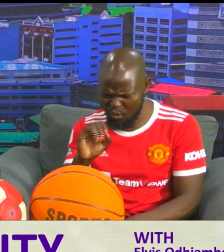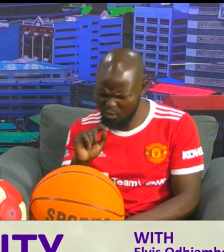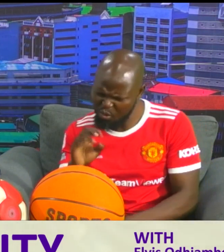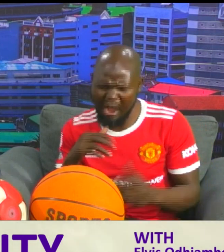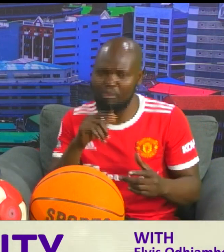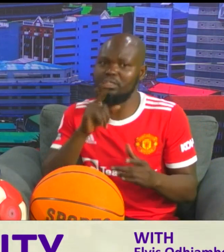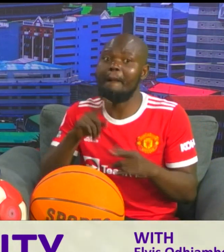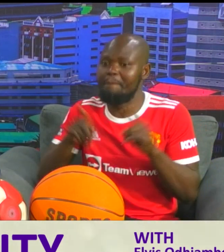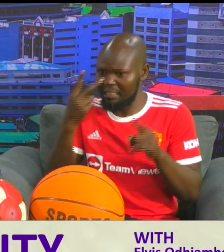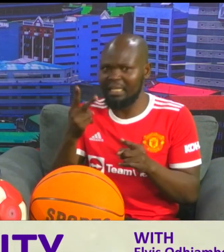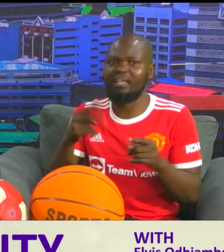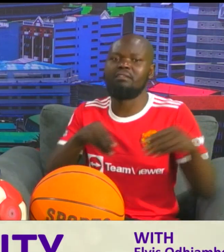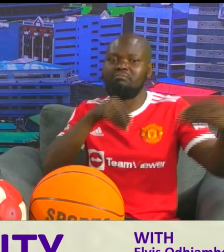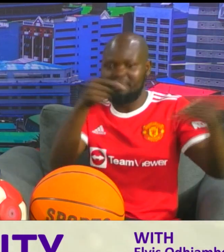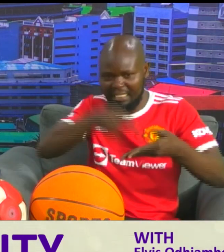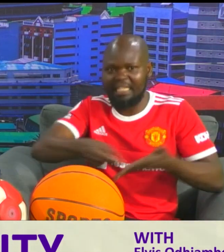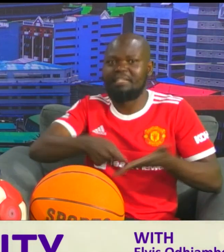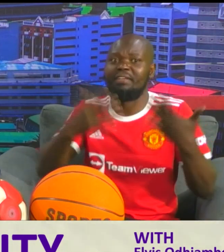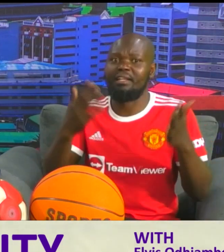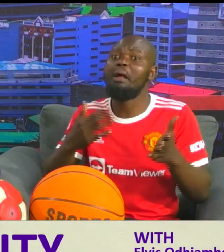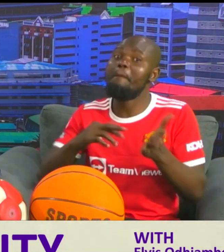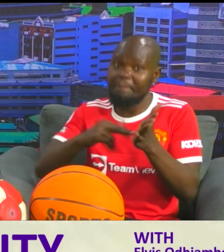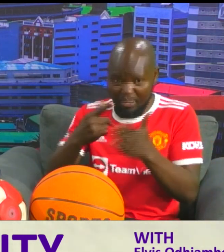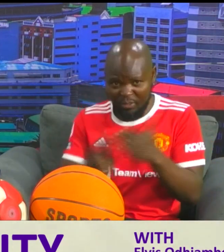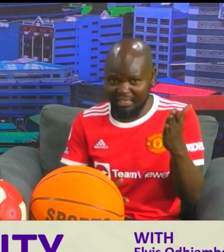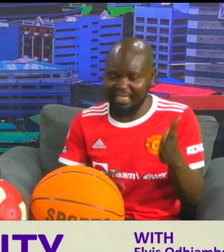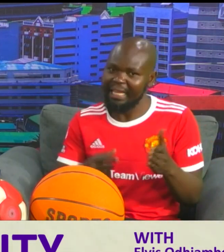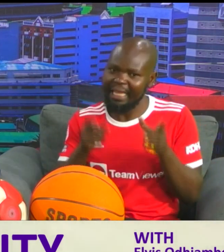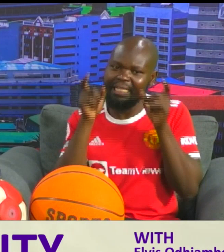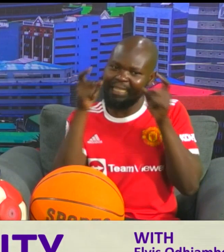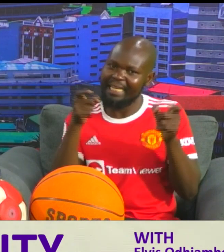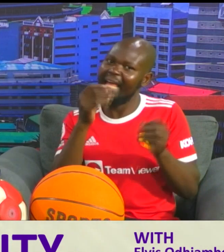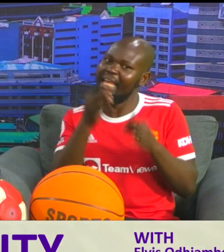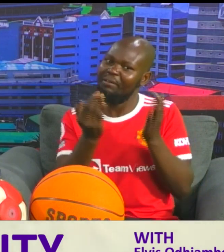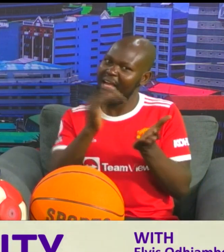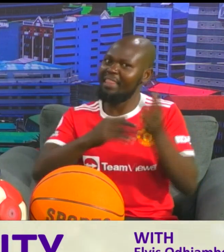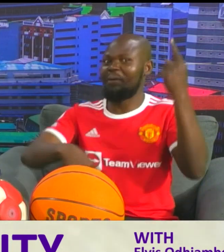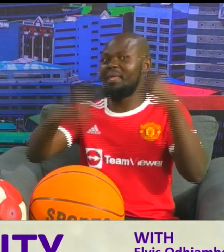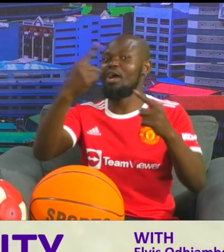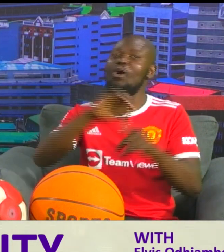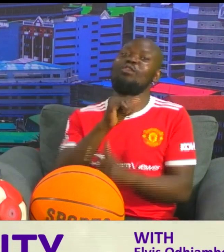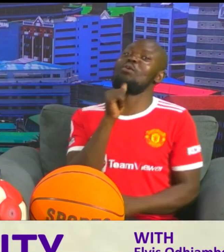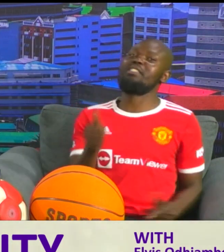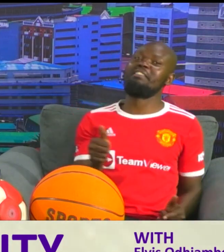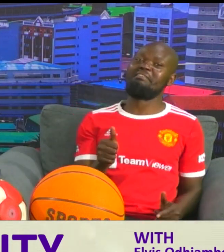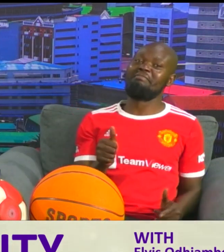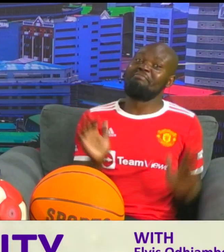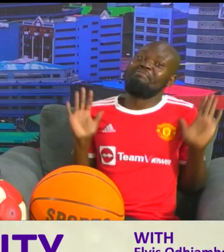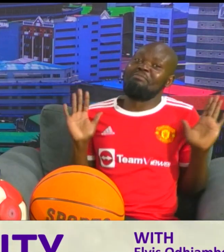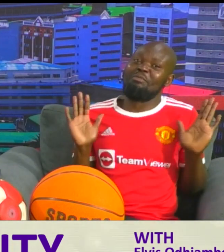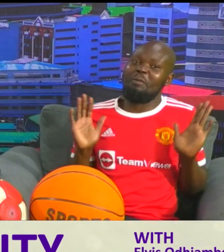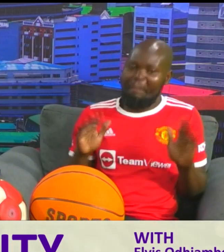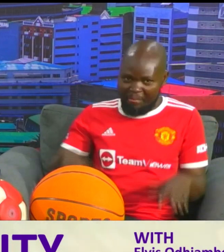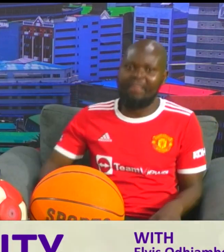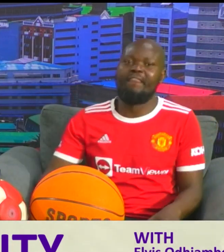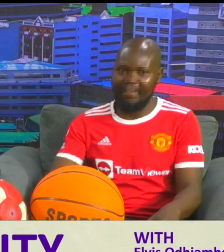Tusker have acquired a new player. Right. I'm not sure. I'll confirm that later. Right. But they've already signed an agreement. So meaning, I think we'll wait